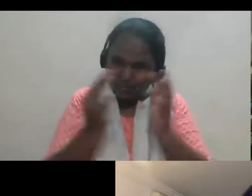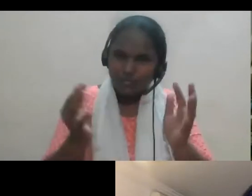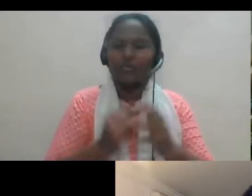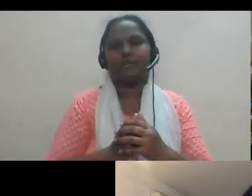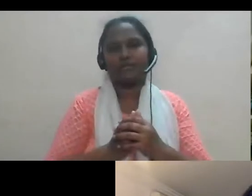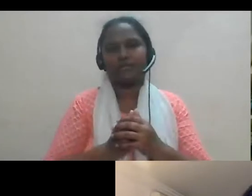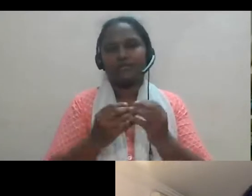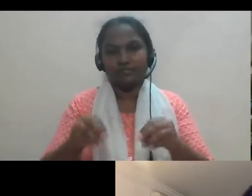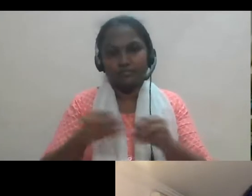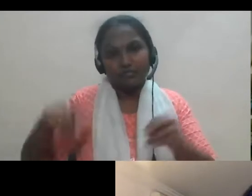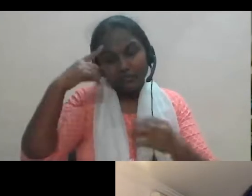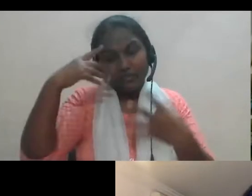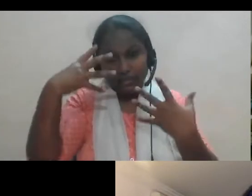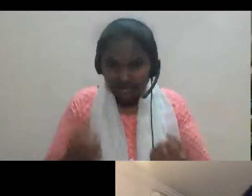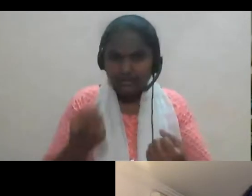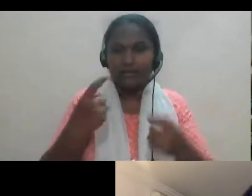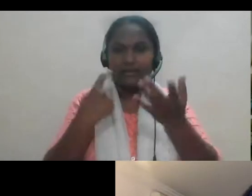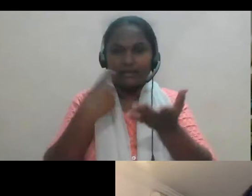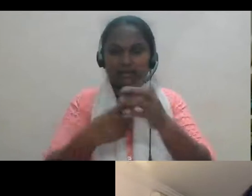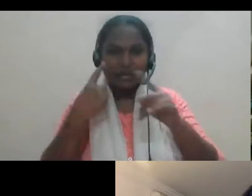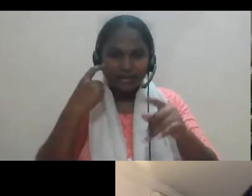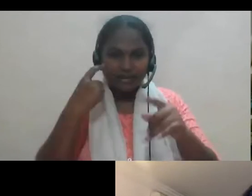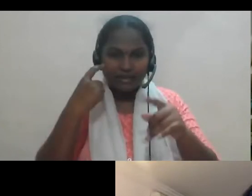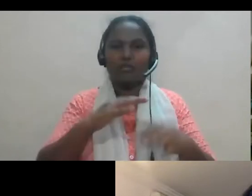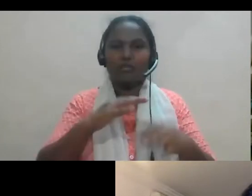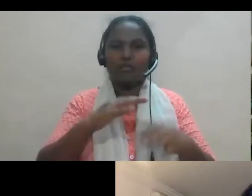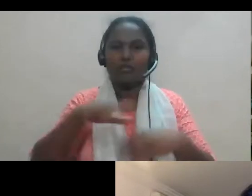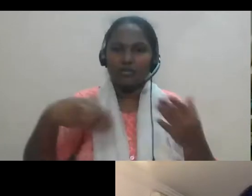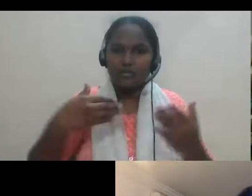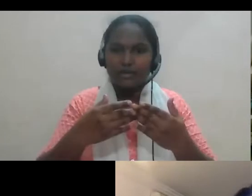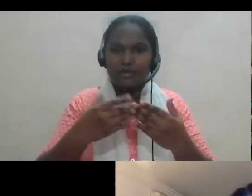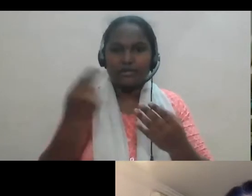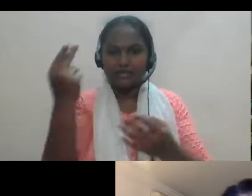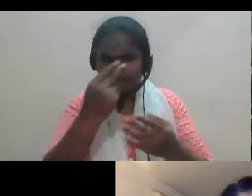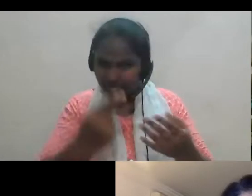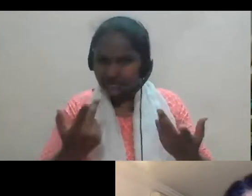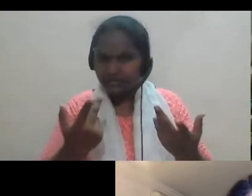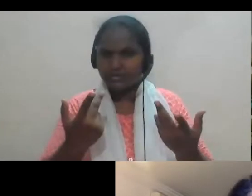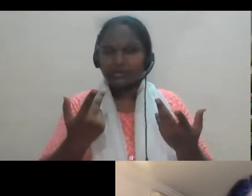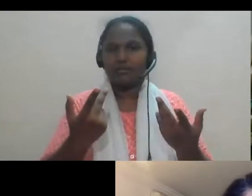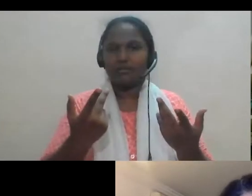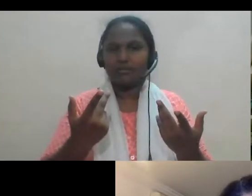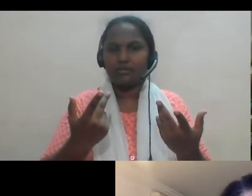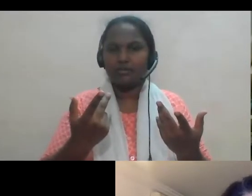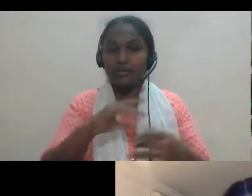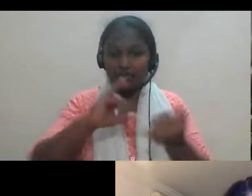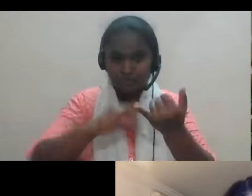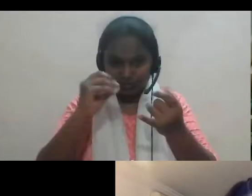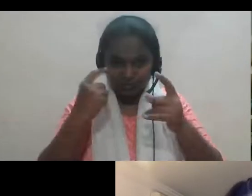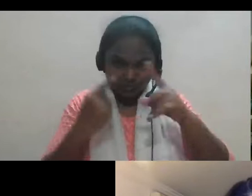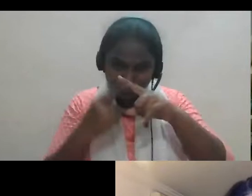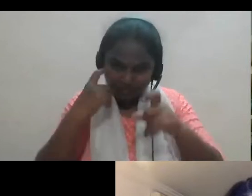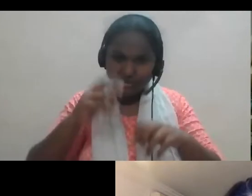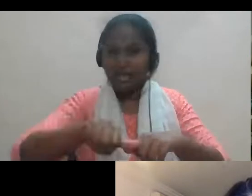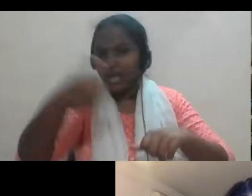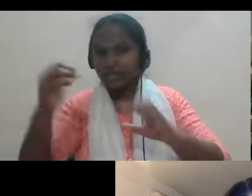the artist's visions, to the artist's own designs for another society, for another